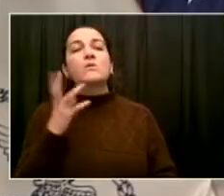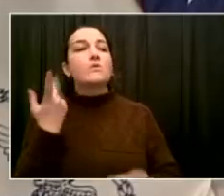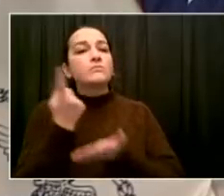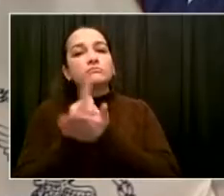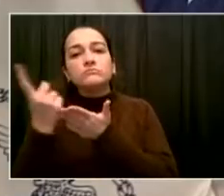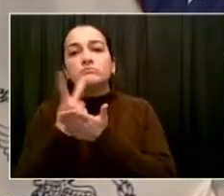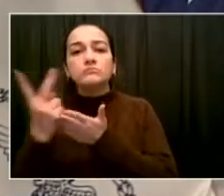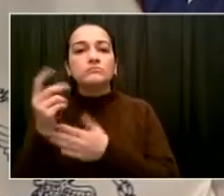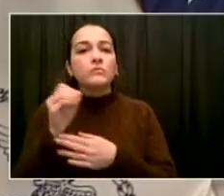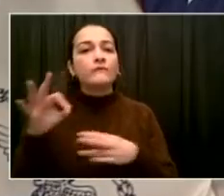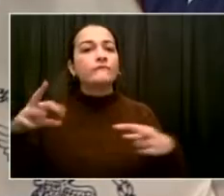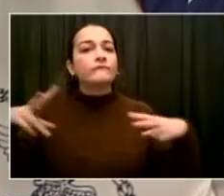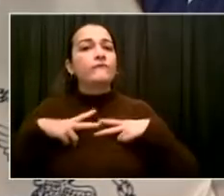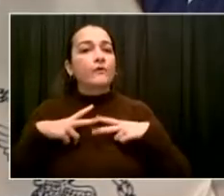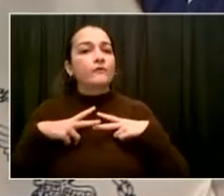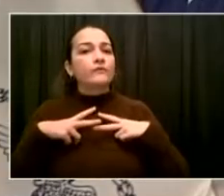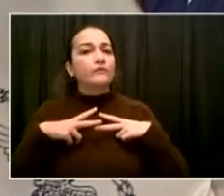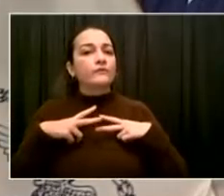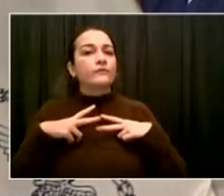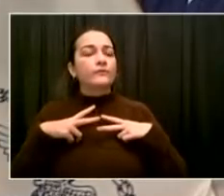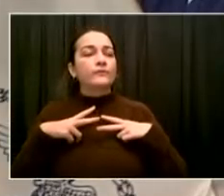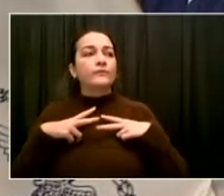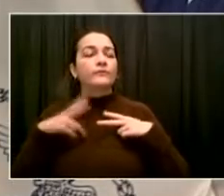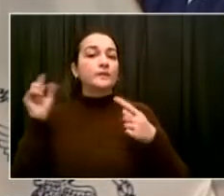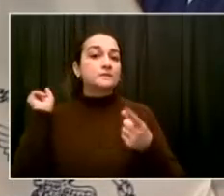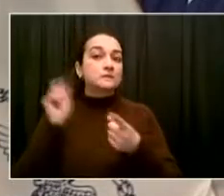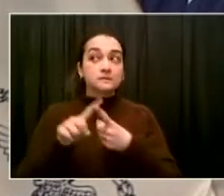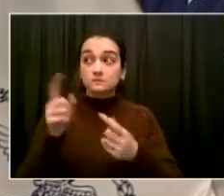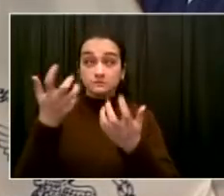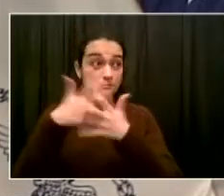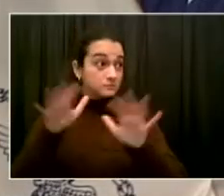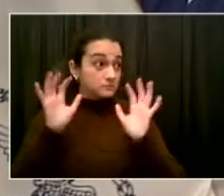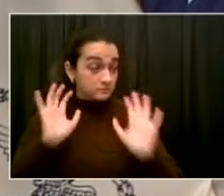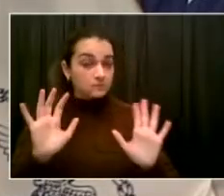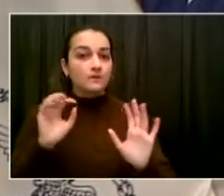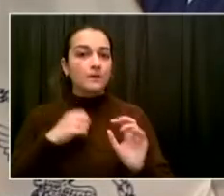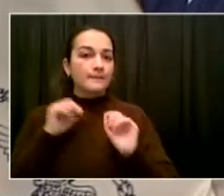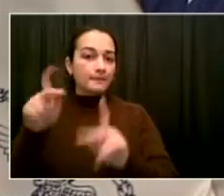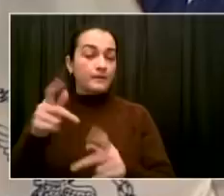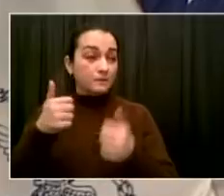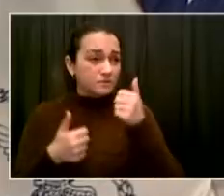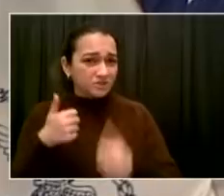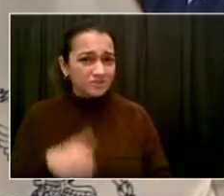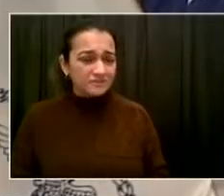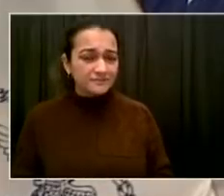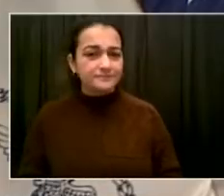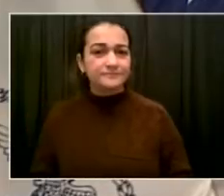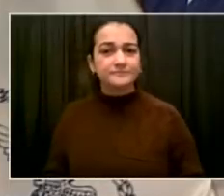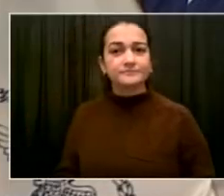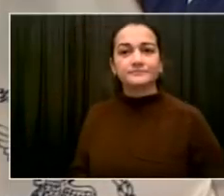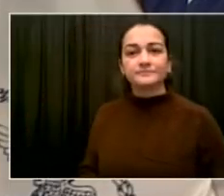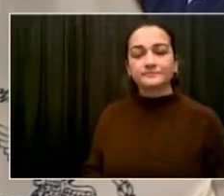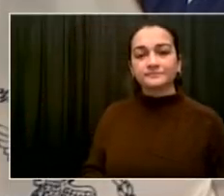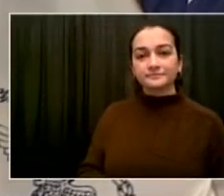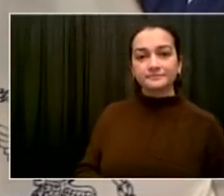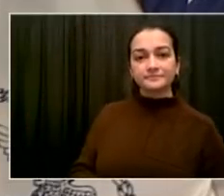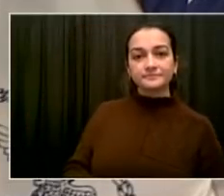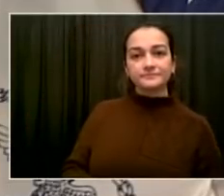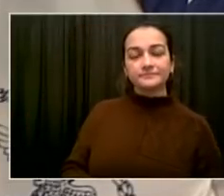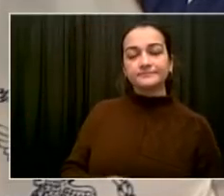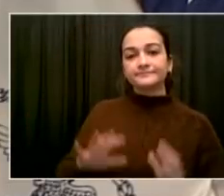in the office to COVID? Well, there was a lot there, Katie. Let me try my best to pull the pieces out. First of